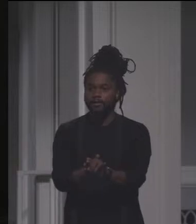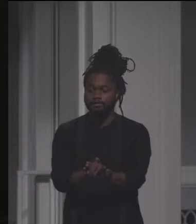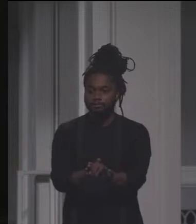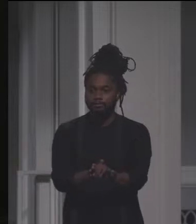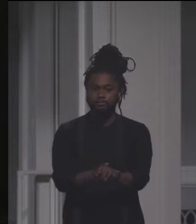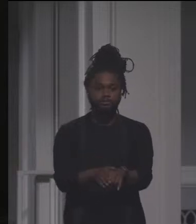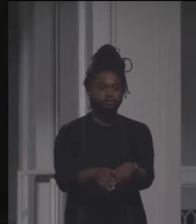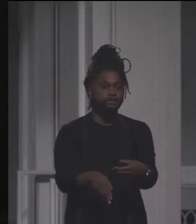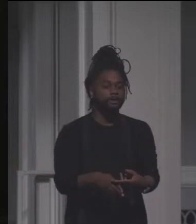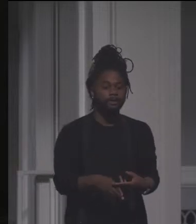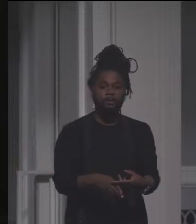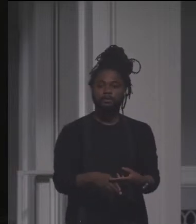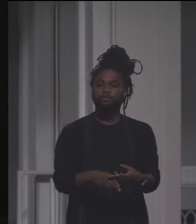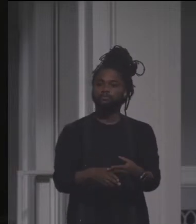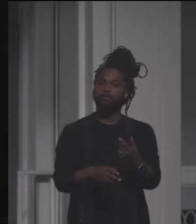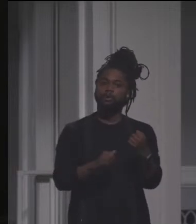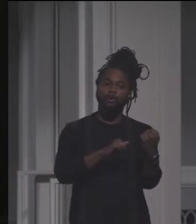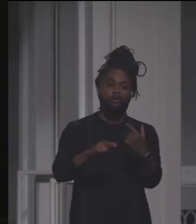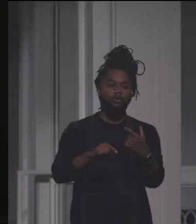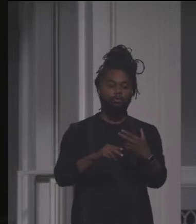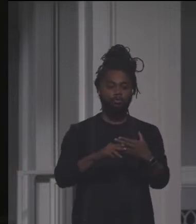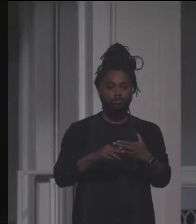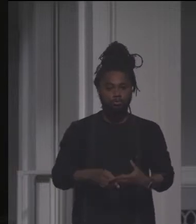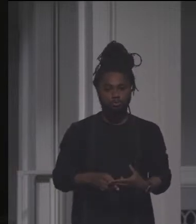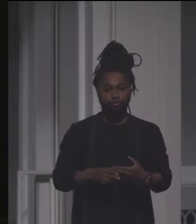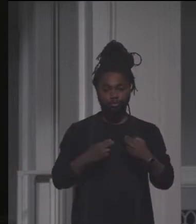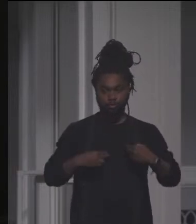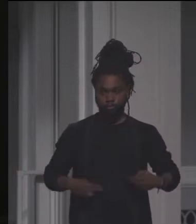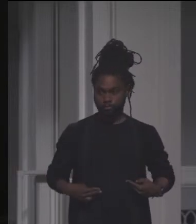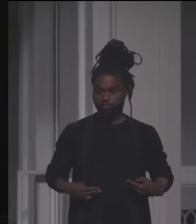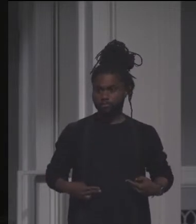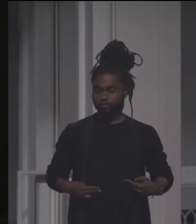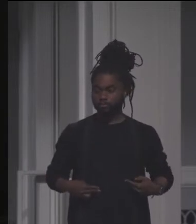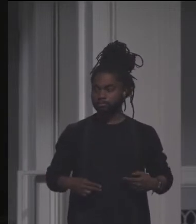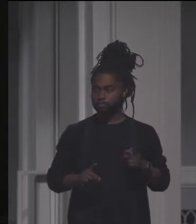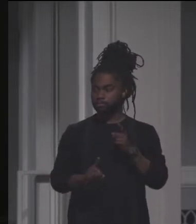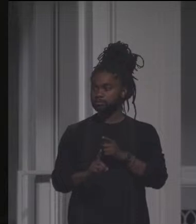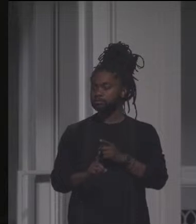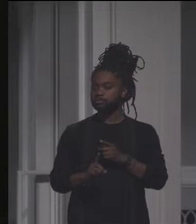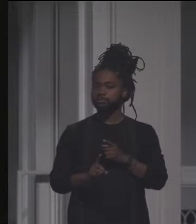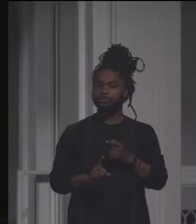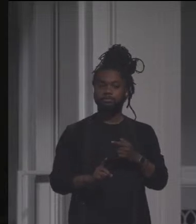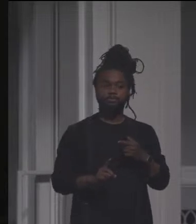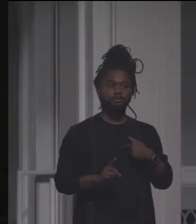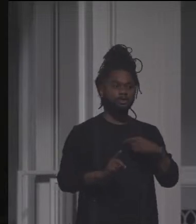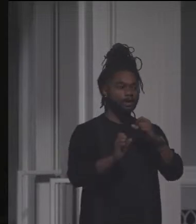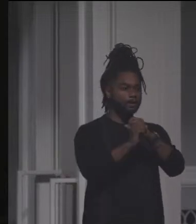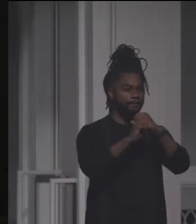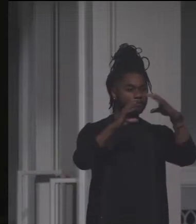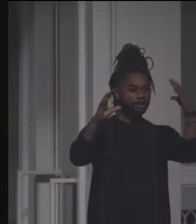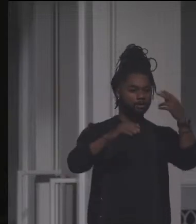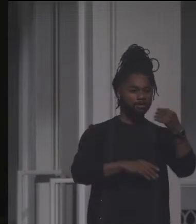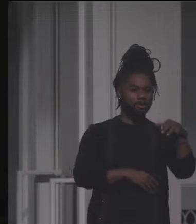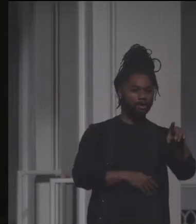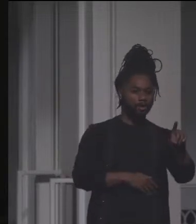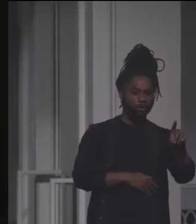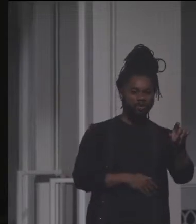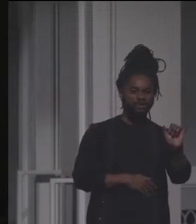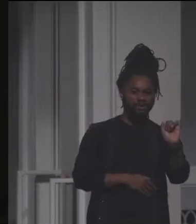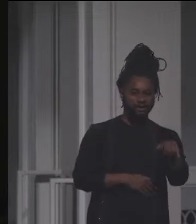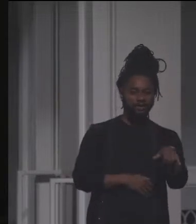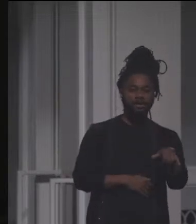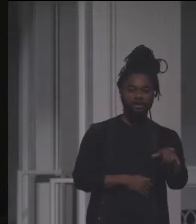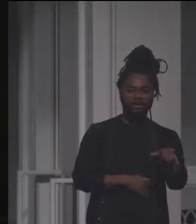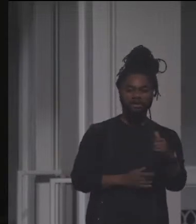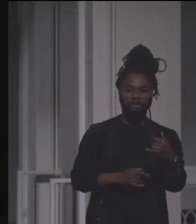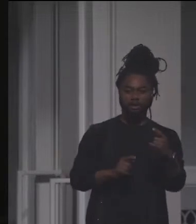regarded by one another as human beings. By imagining Hild as possible, I'm